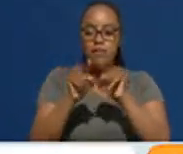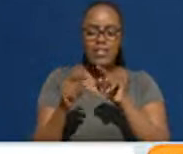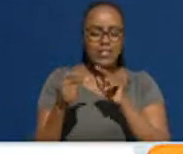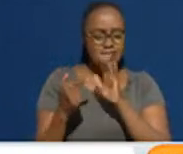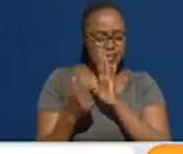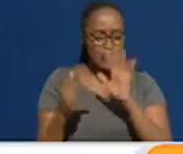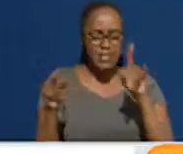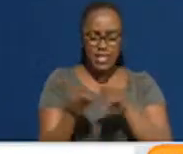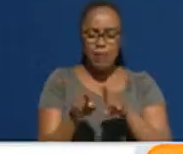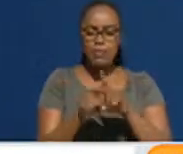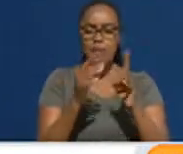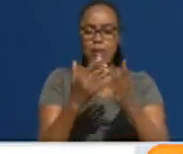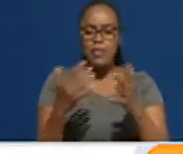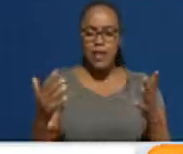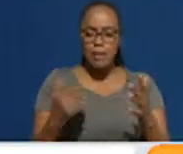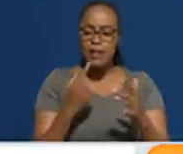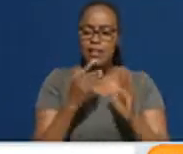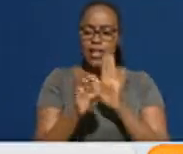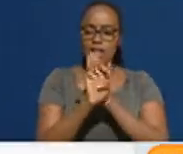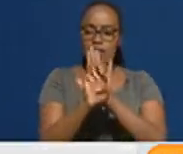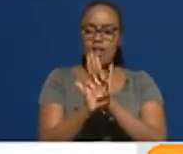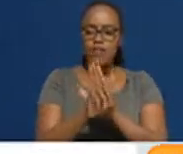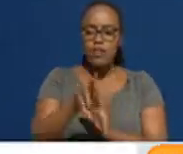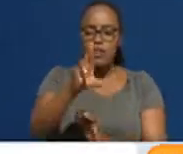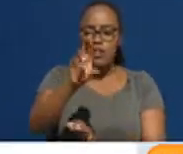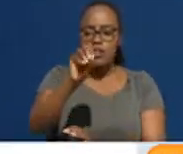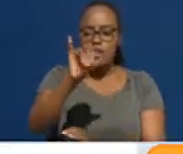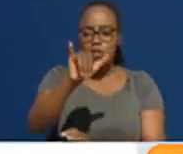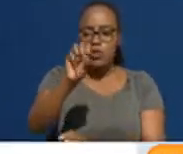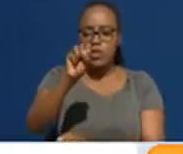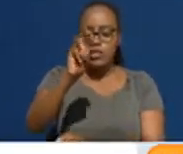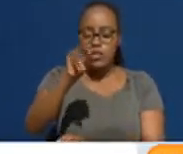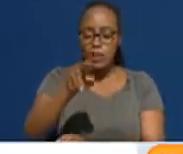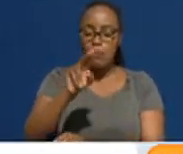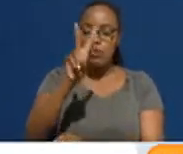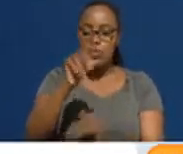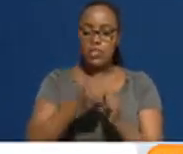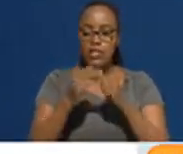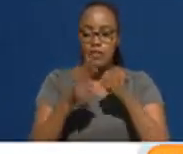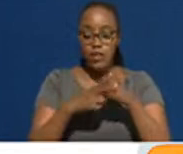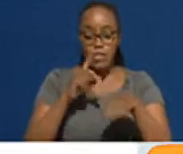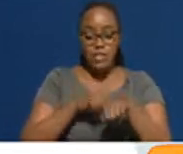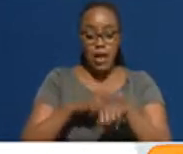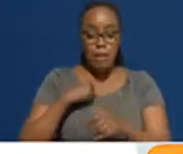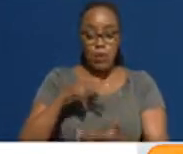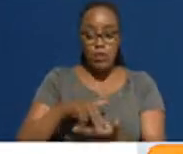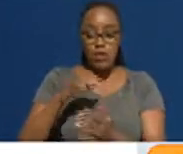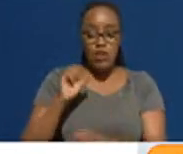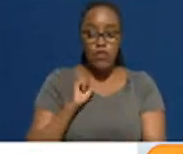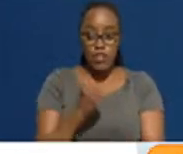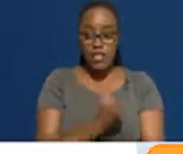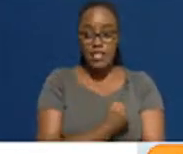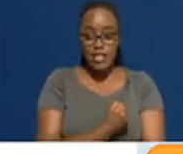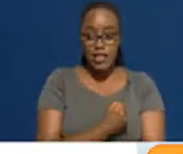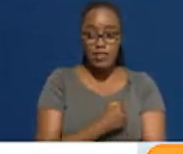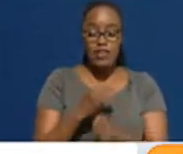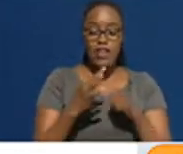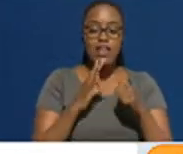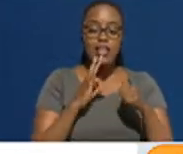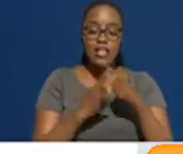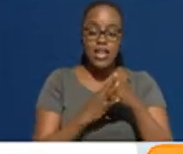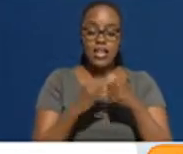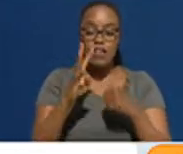thing. I'll give you an example. In Rosambu in 2017, when I was going for Senate, first of all, when I went for Senate, I got